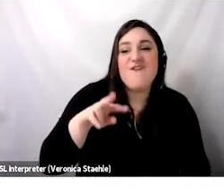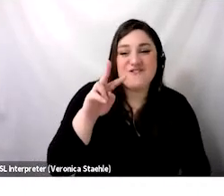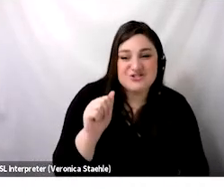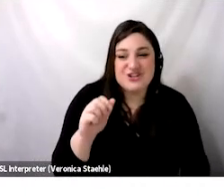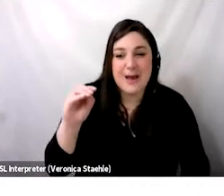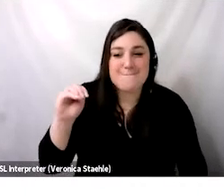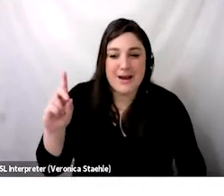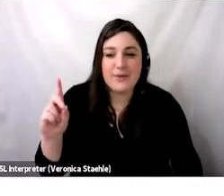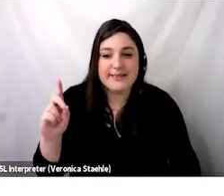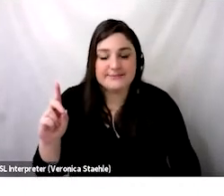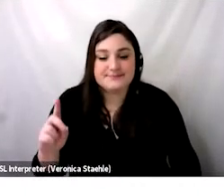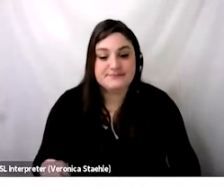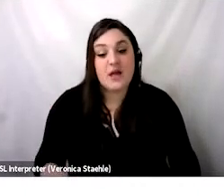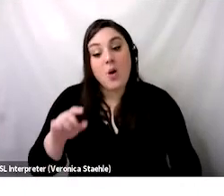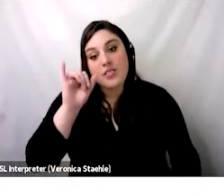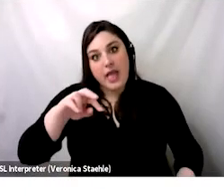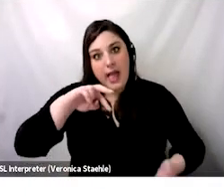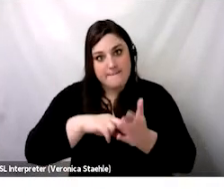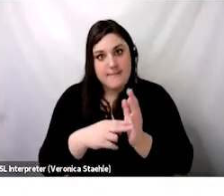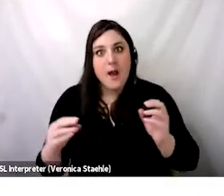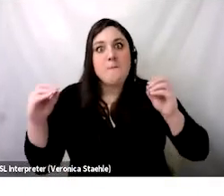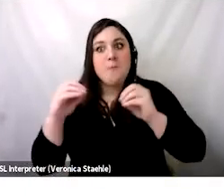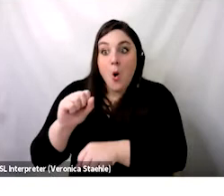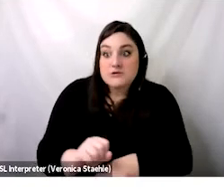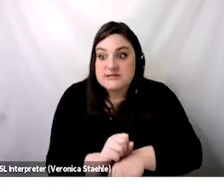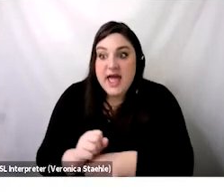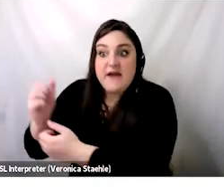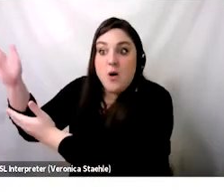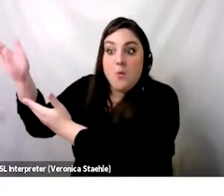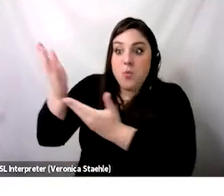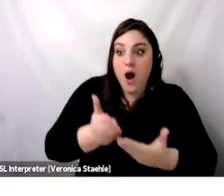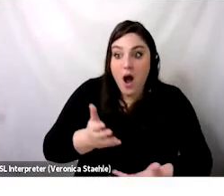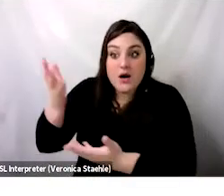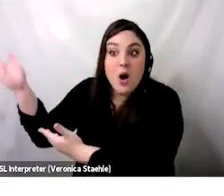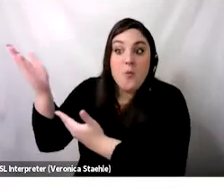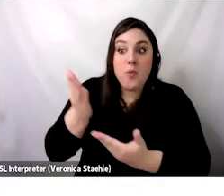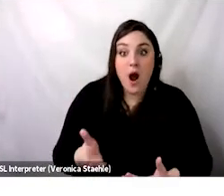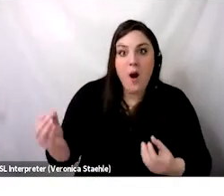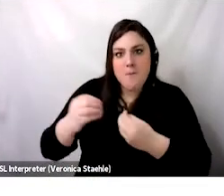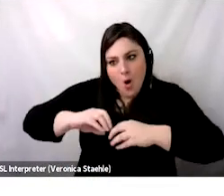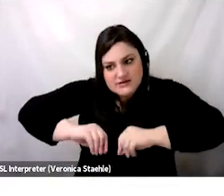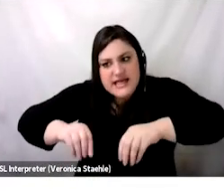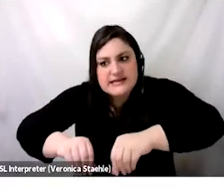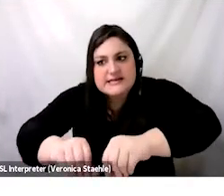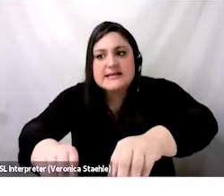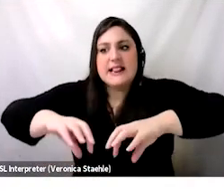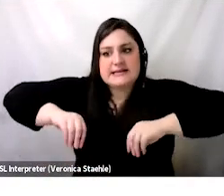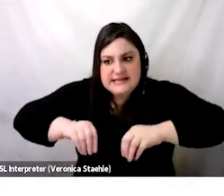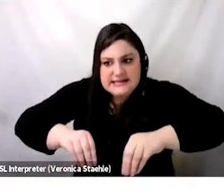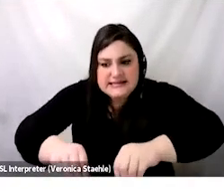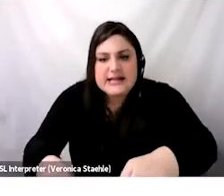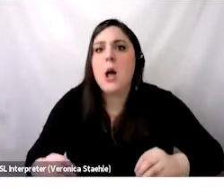the influx of more slaves from Africa. It was projected at that time 5